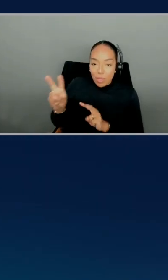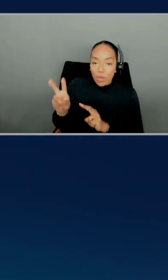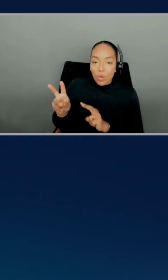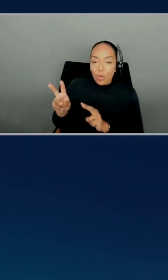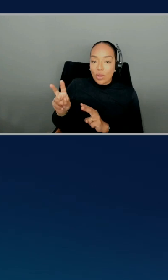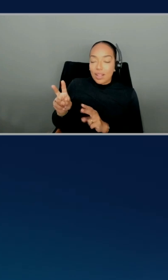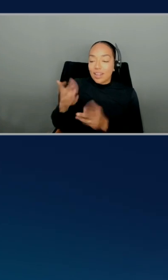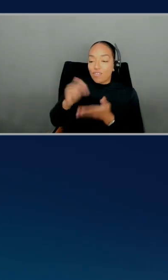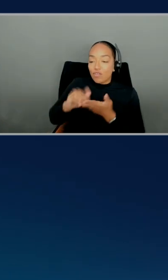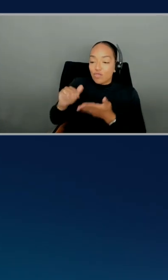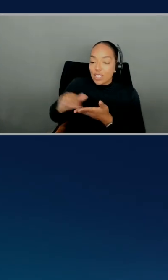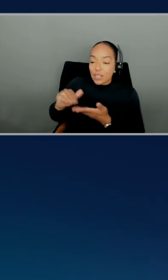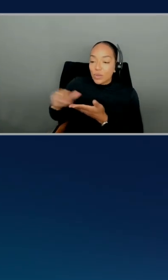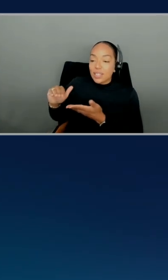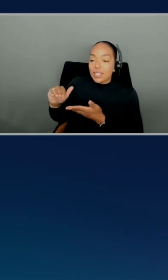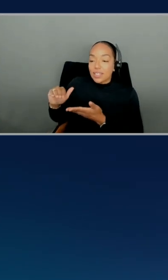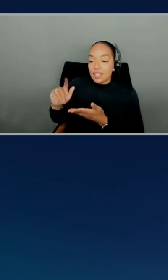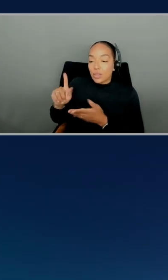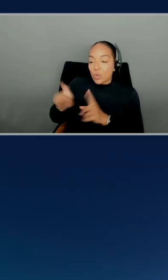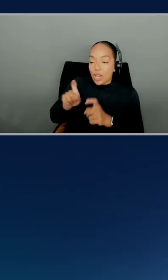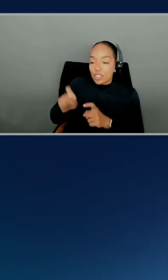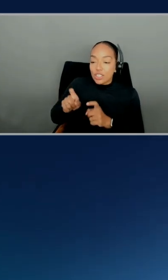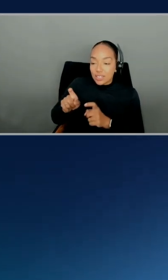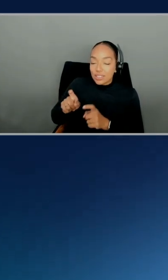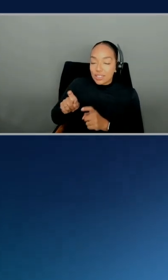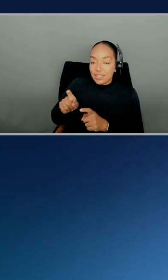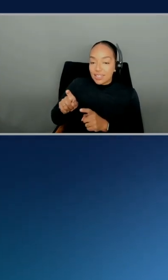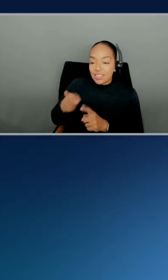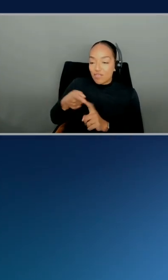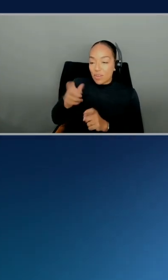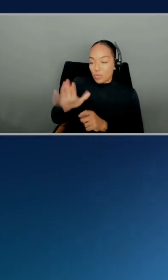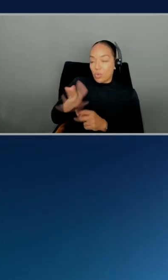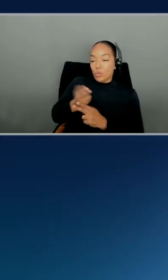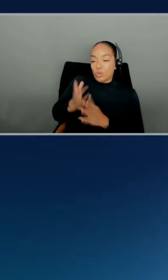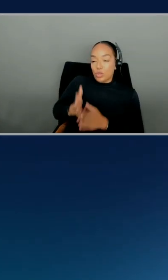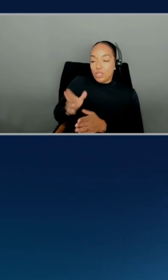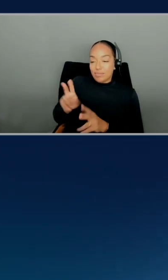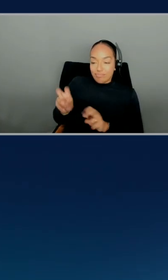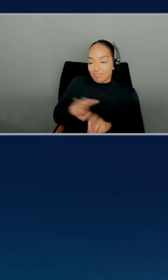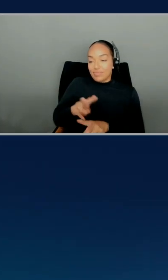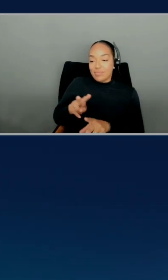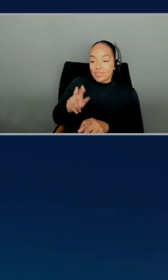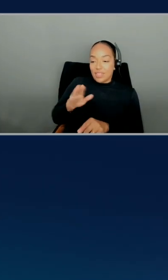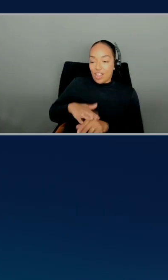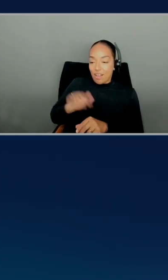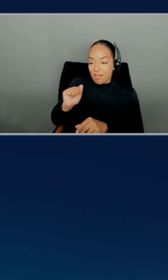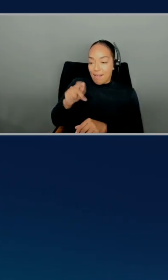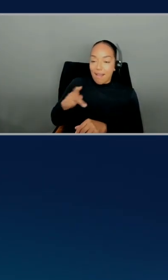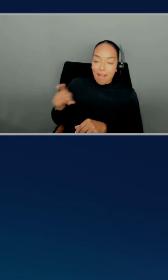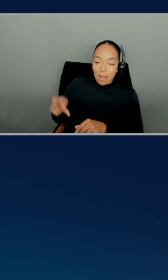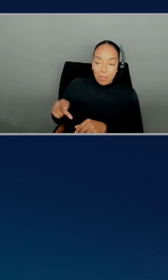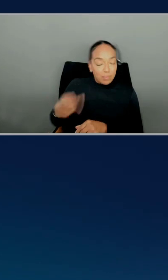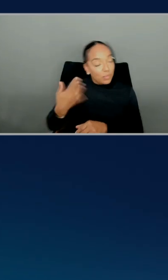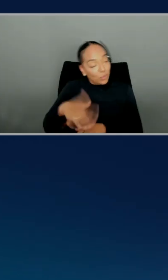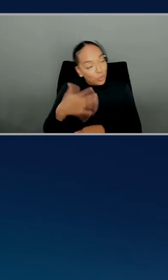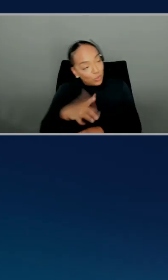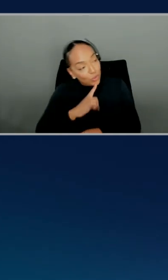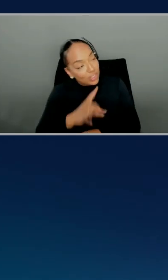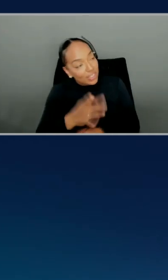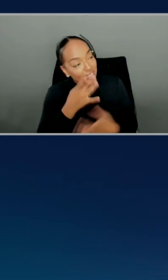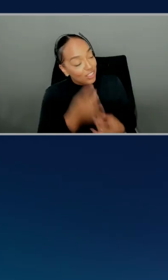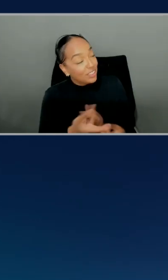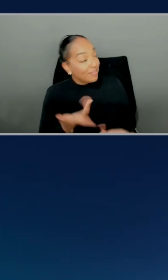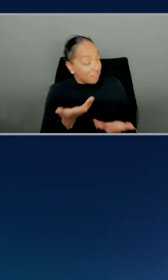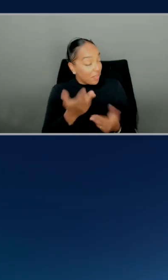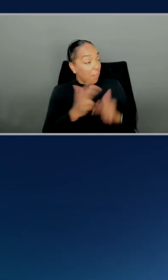frequent questions that you get from your users to an app like PartyRock. That's really interesting. I mean, build what you know, I think is